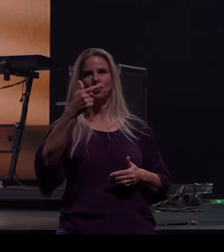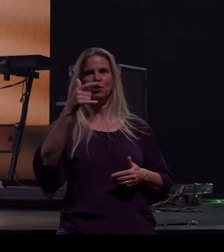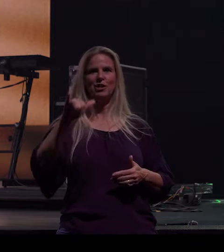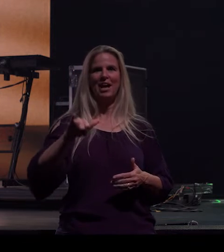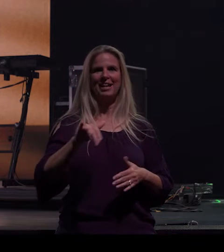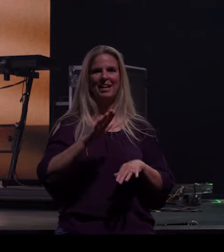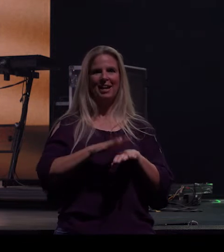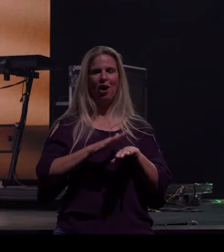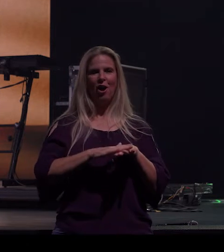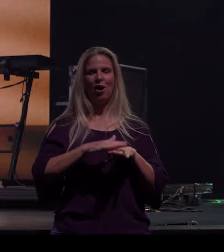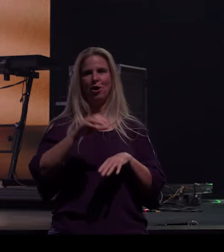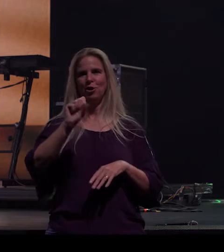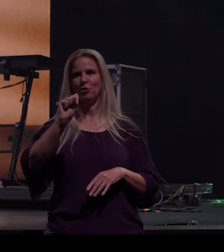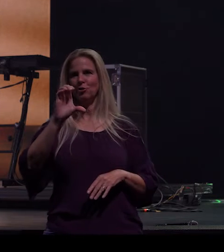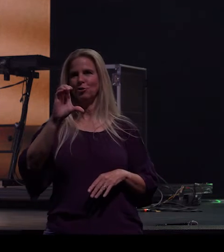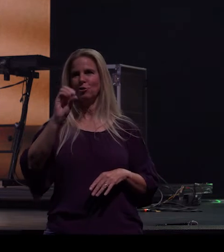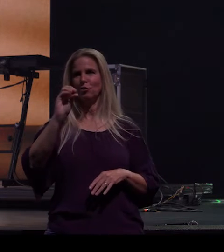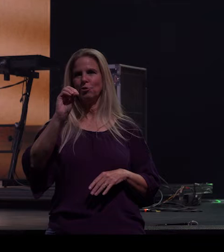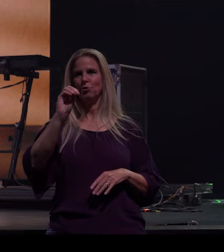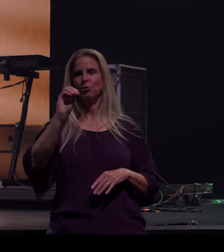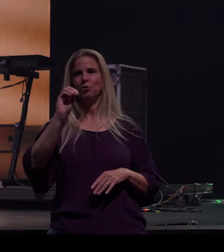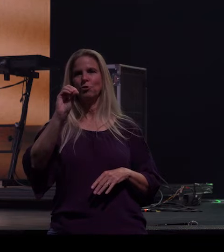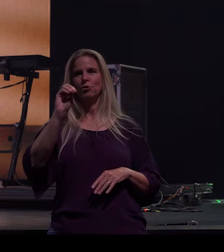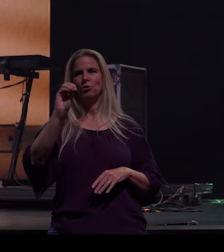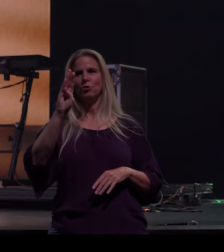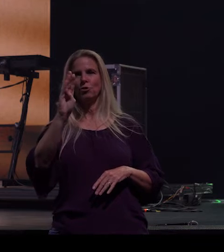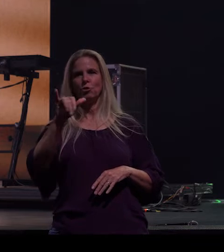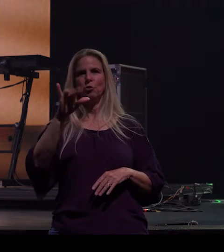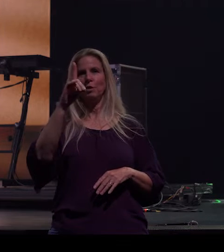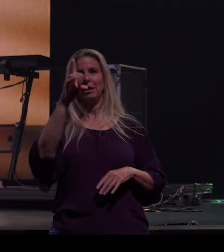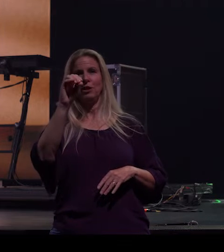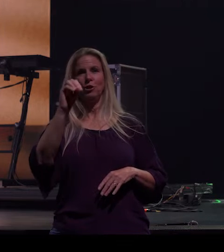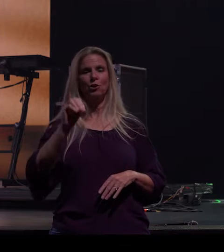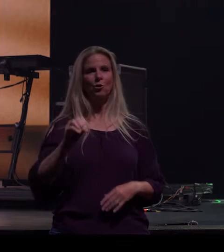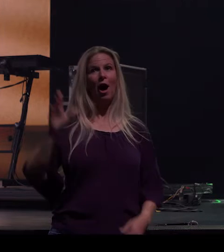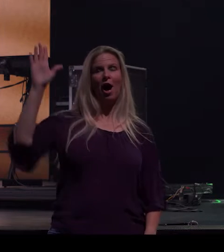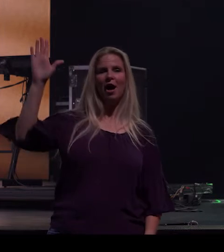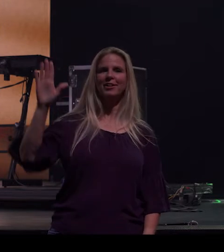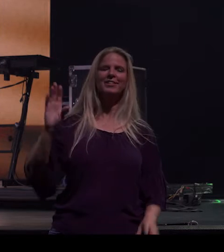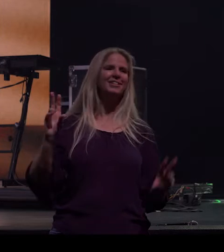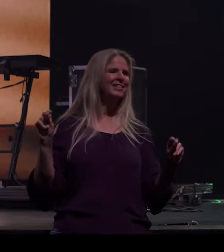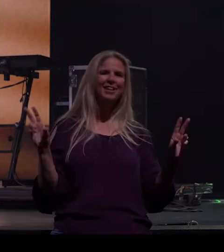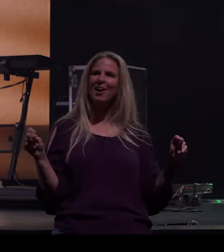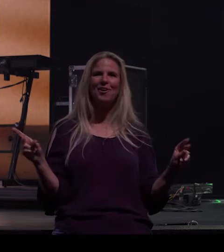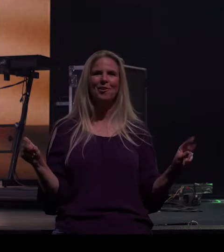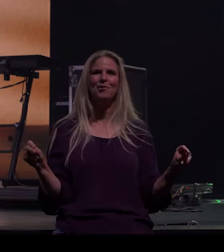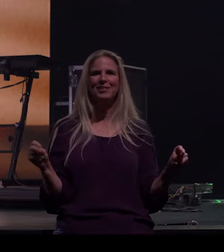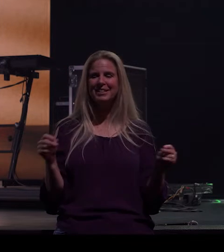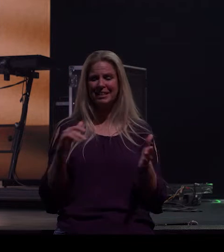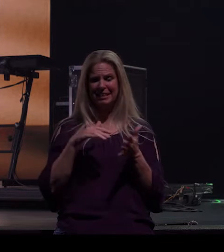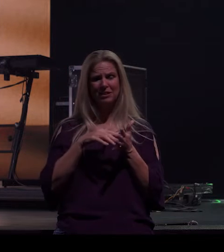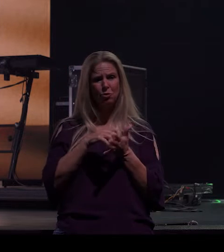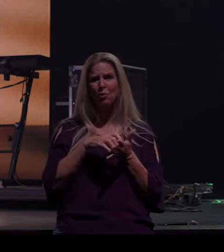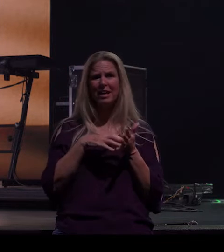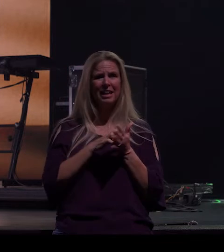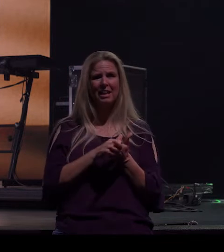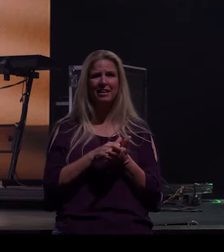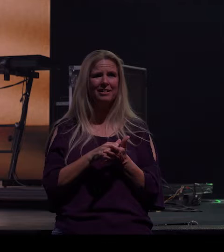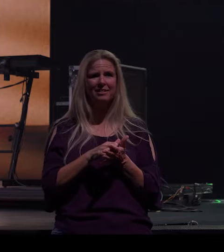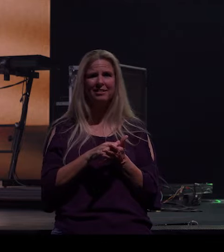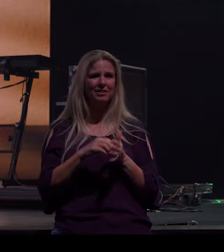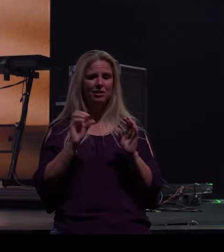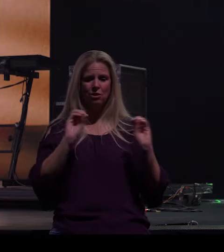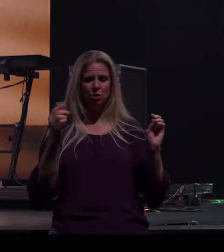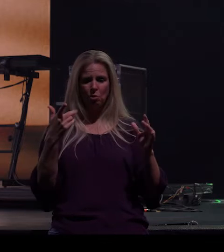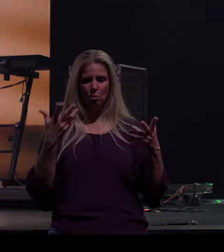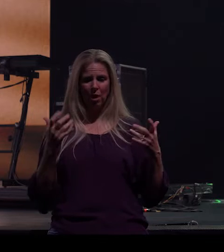yeah, I wanted to be Shaggy. Why didn't you want to be Shaggy? Because look at him. The dude's weak. Nobody wants to be that guy.